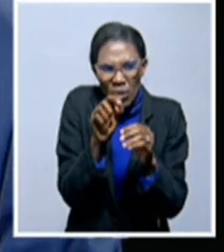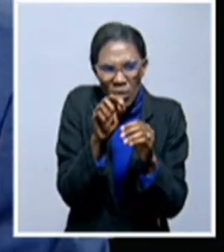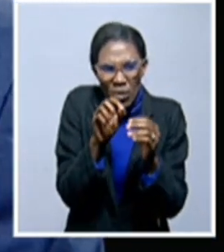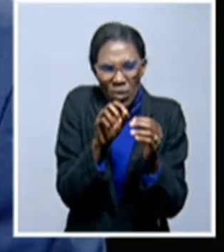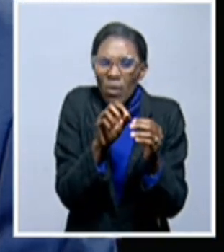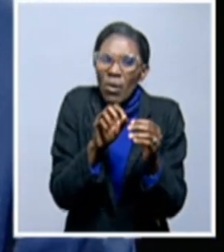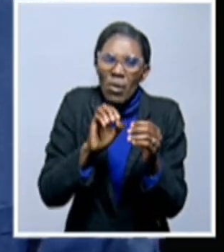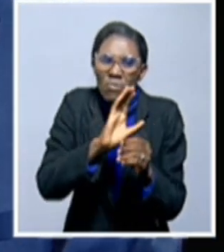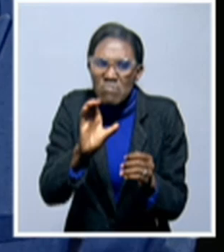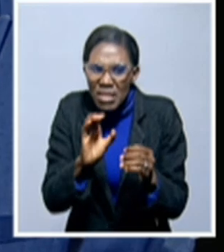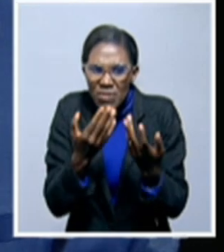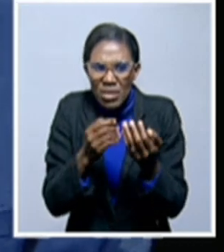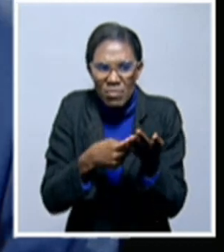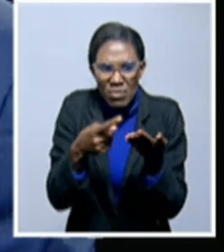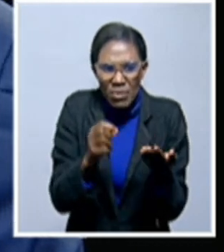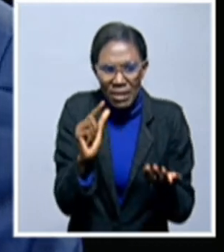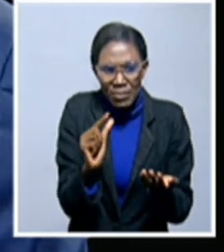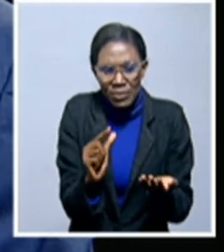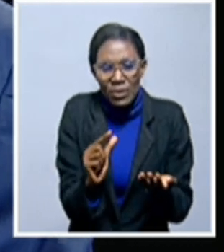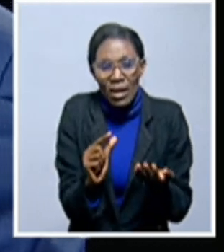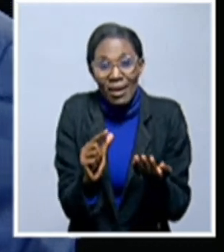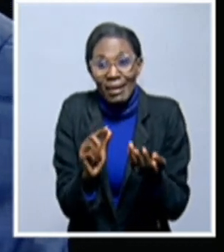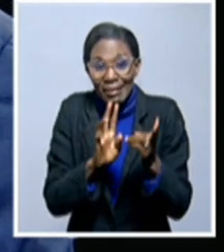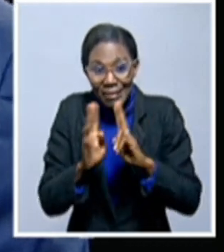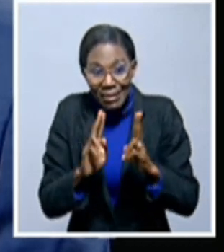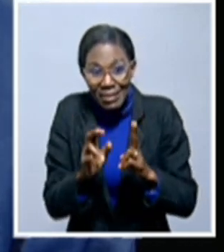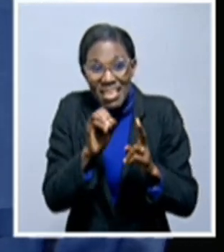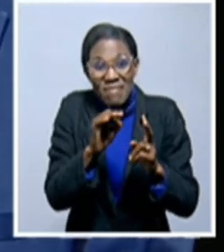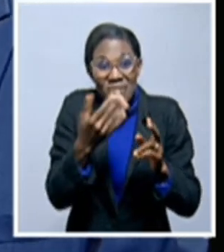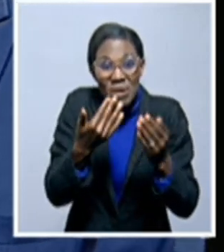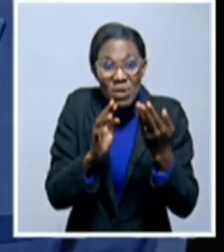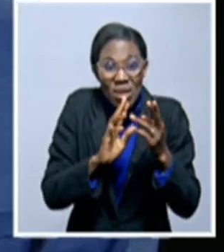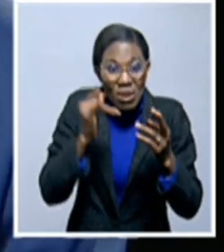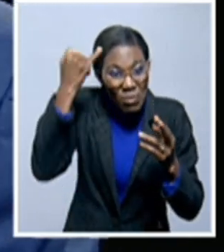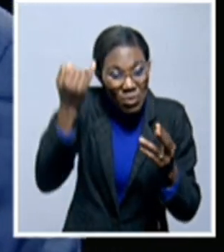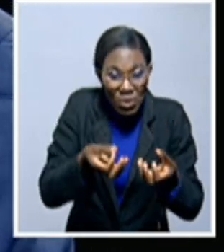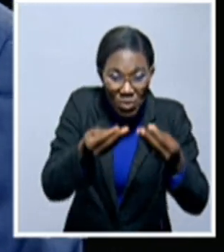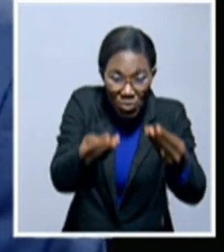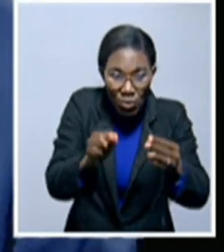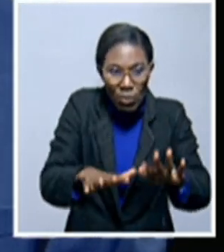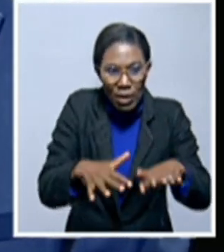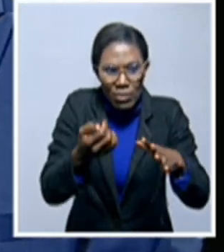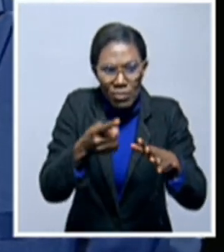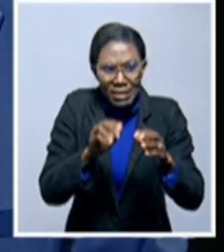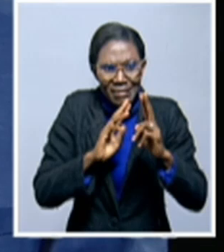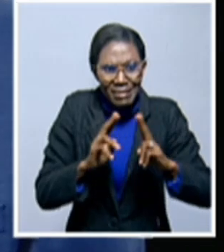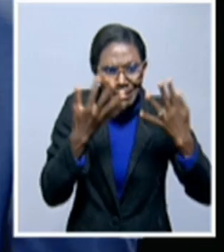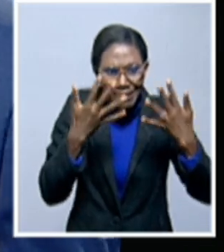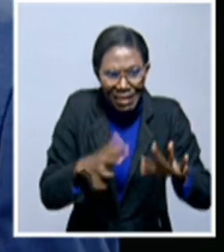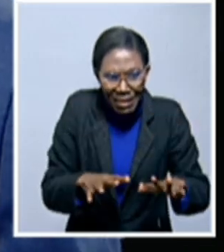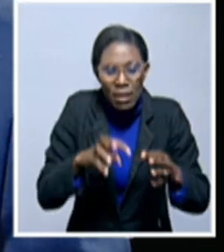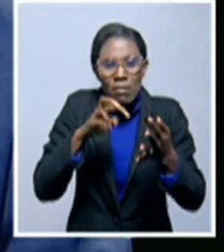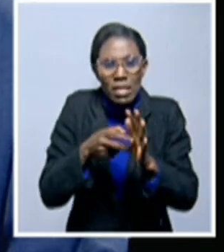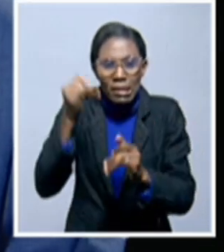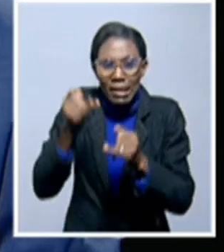come to an end and that motion is not dealt with, that motion expires. When a motion is expired and that motion has